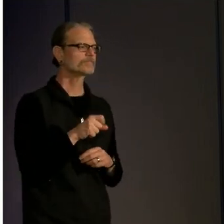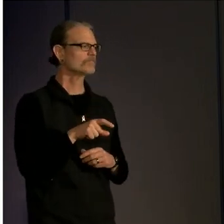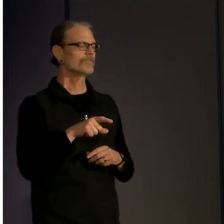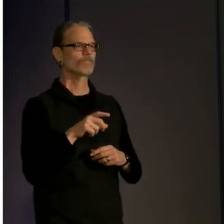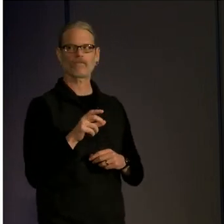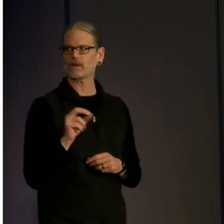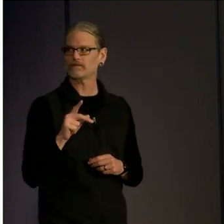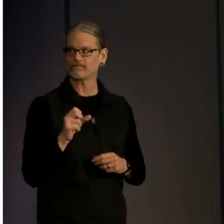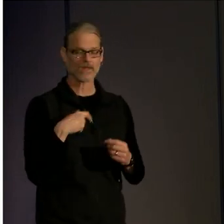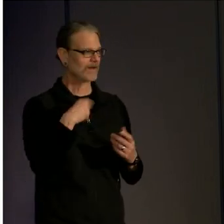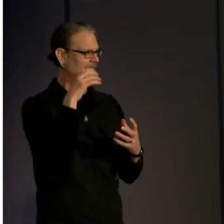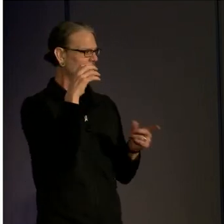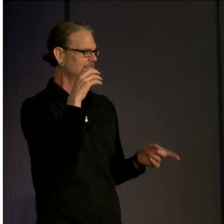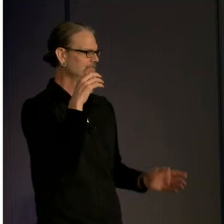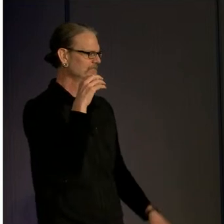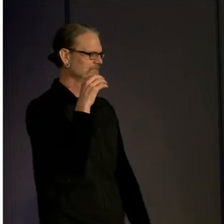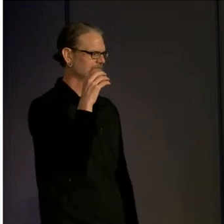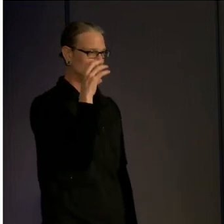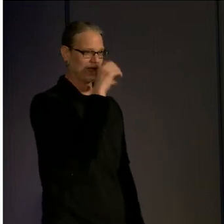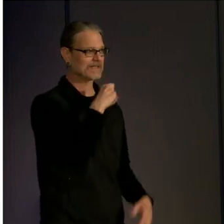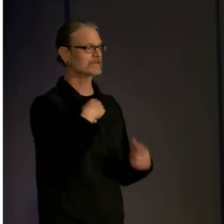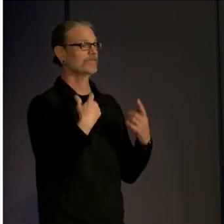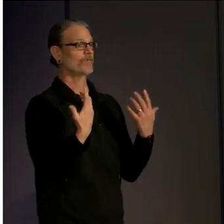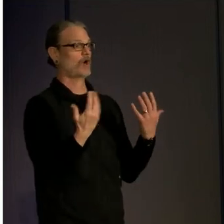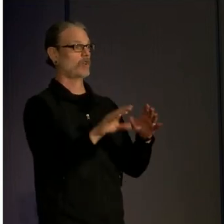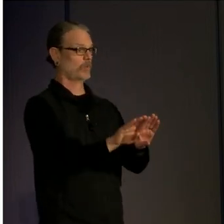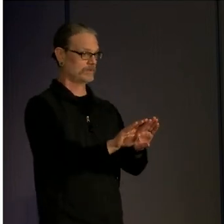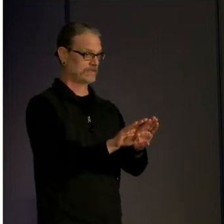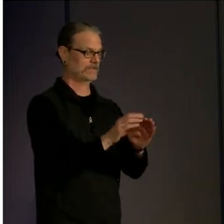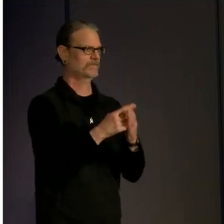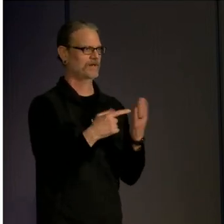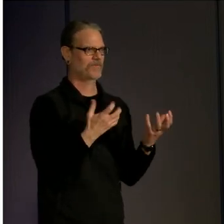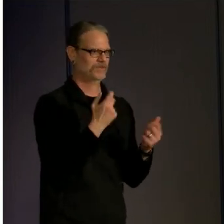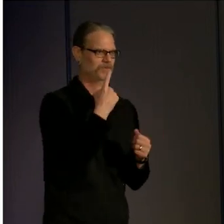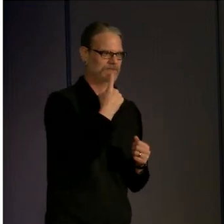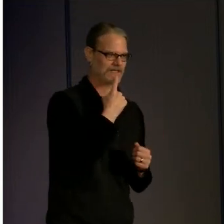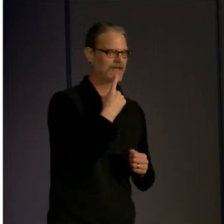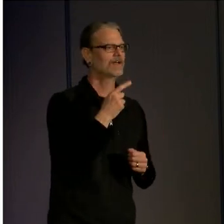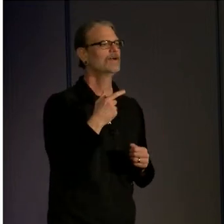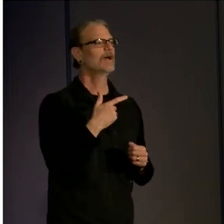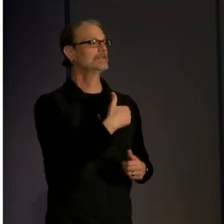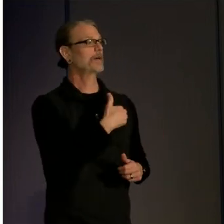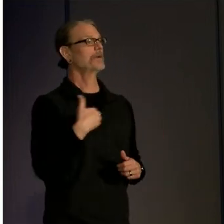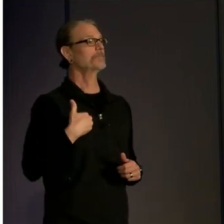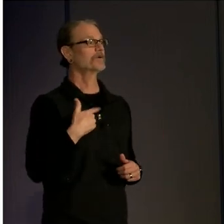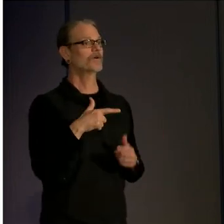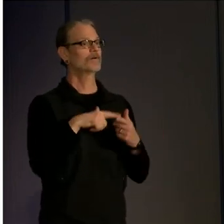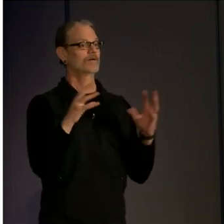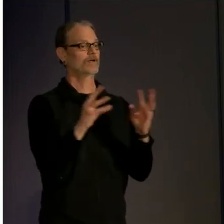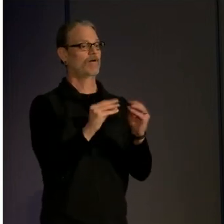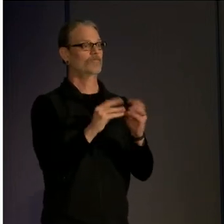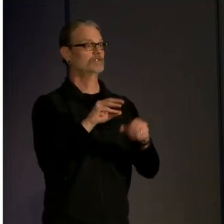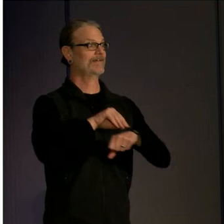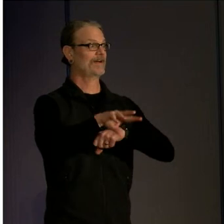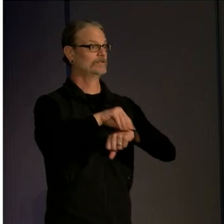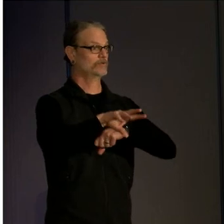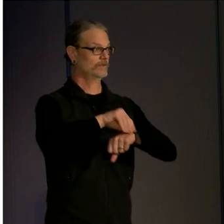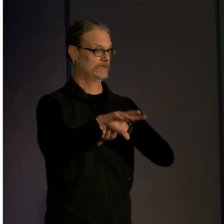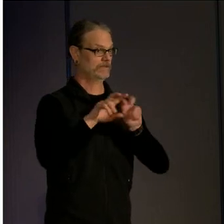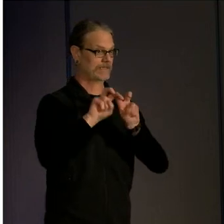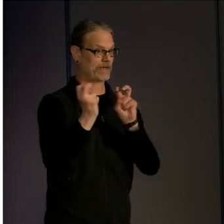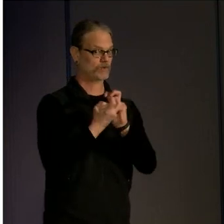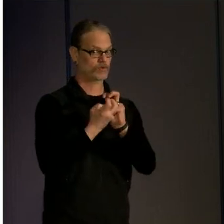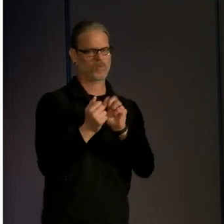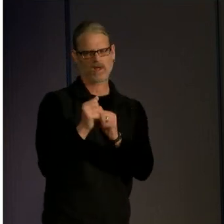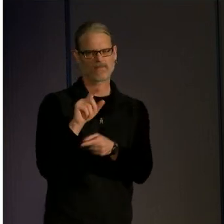I guess in closing, what I'd like to say is, you know, as a member of the Conference Advisory Council alongside